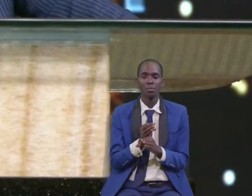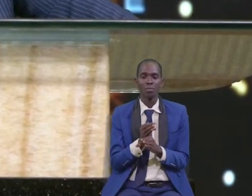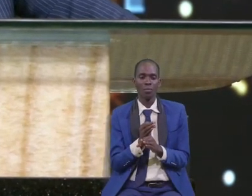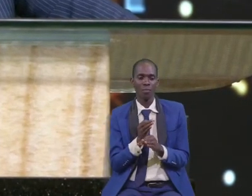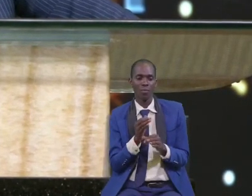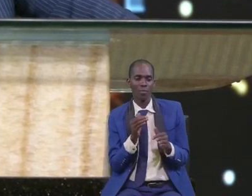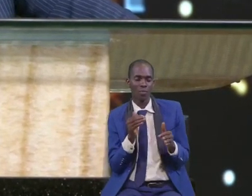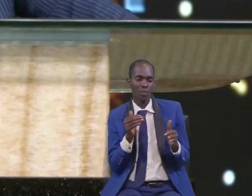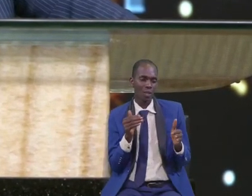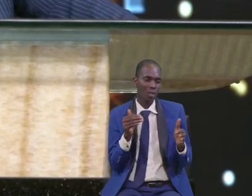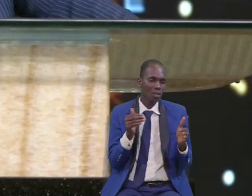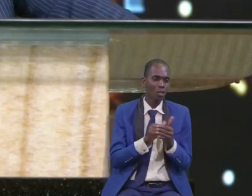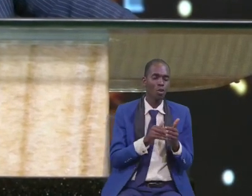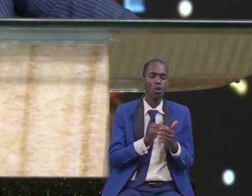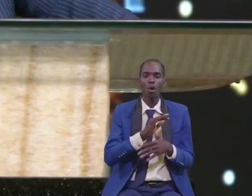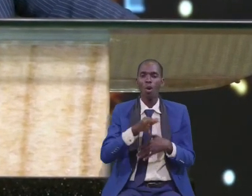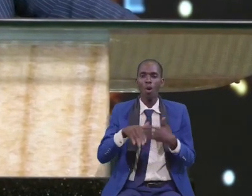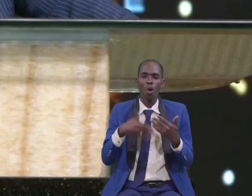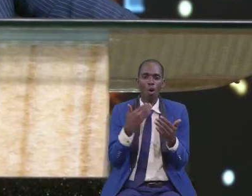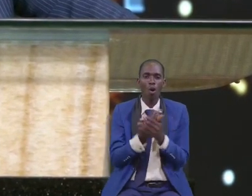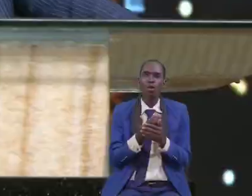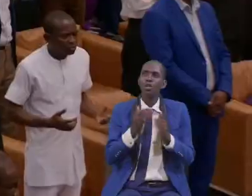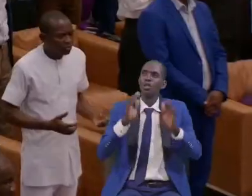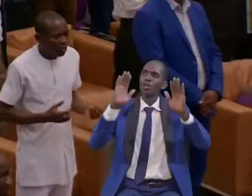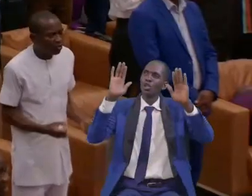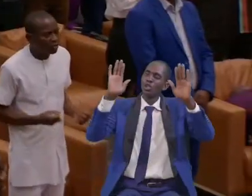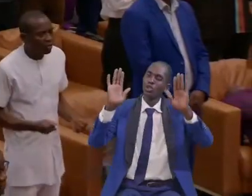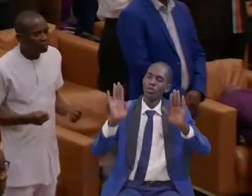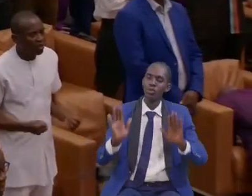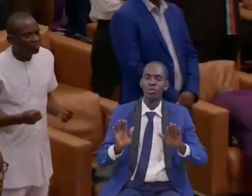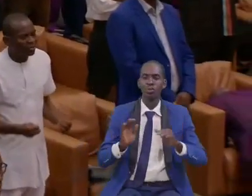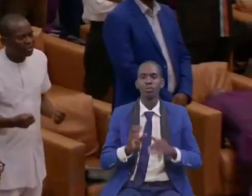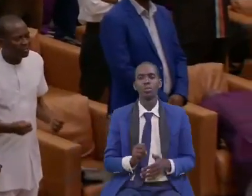Against all tribulations.